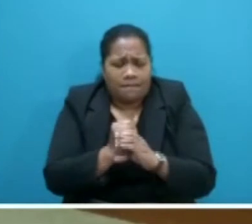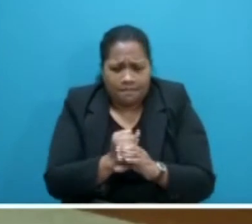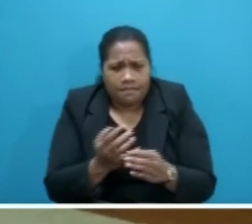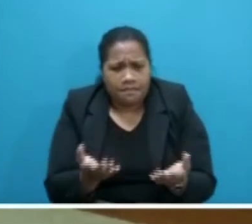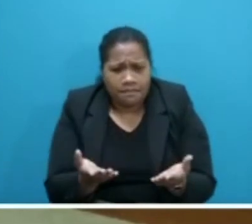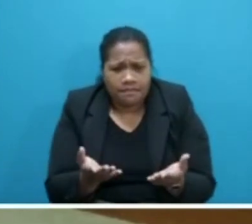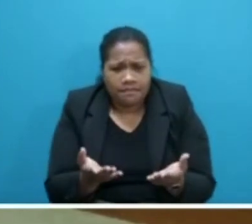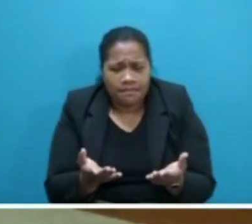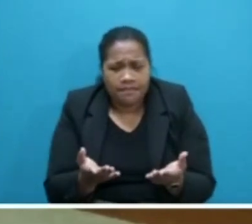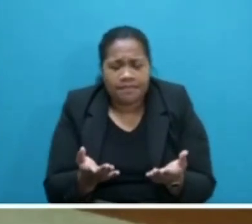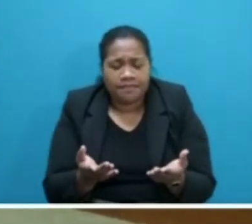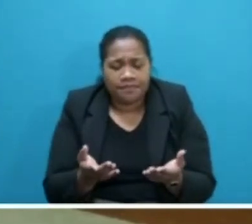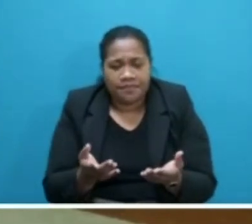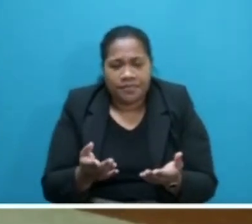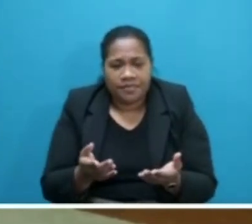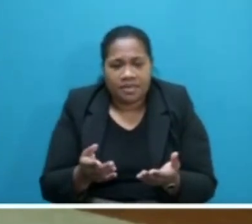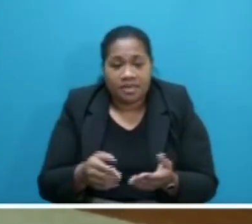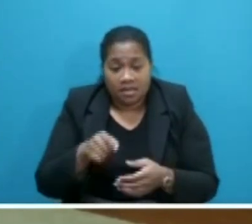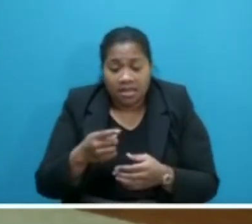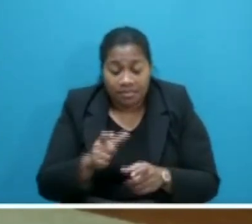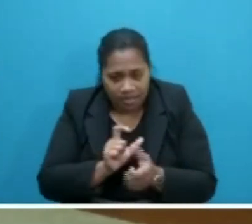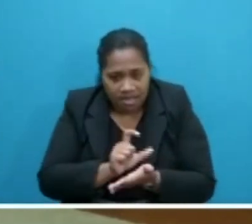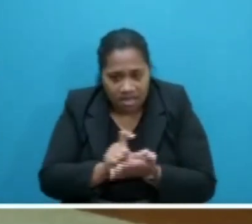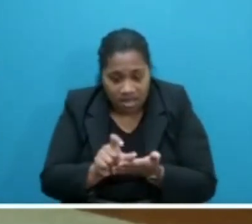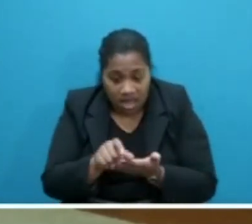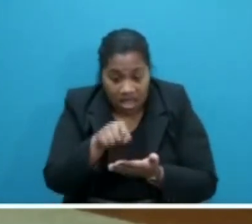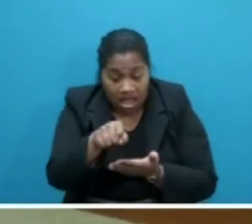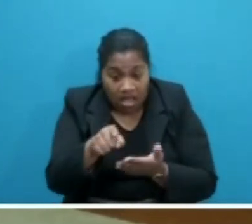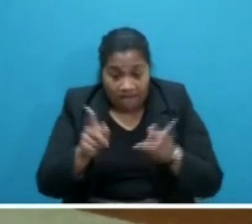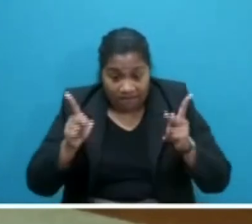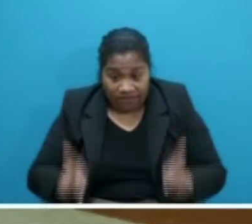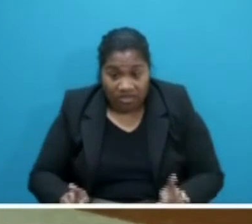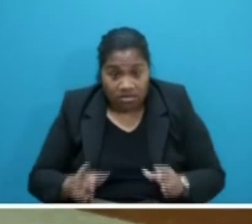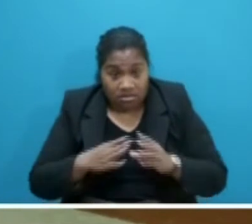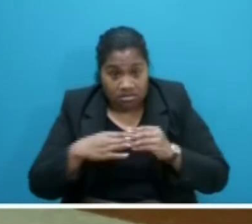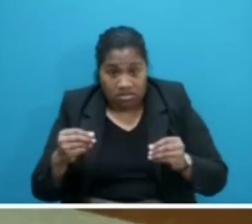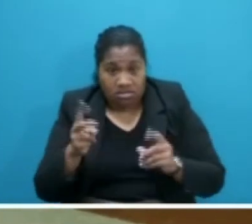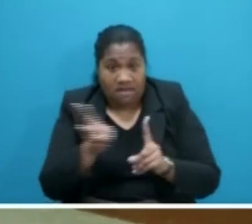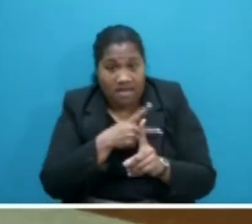clear. The men who perpetrate physical and sexual violence and who employ